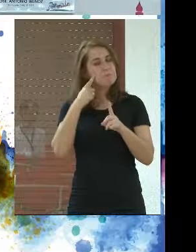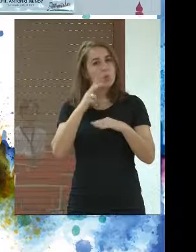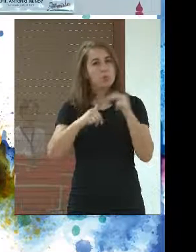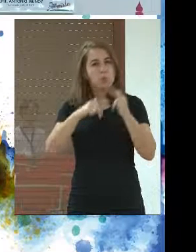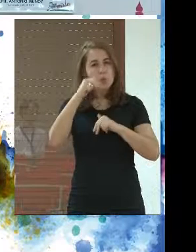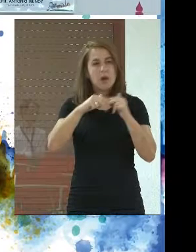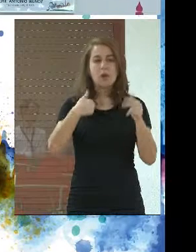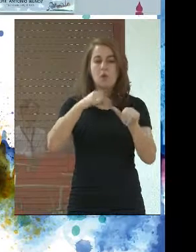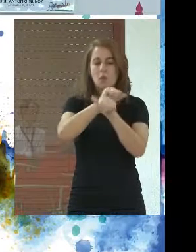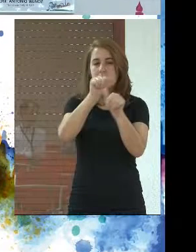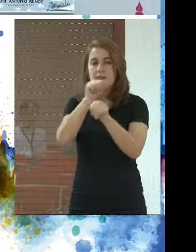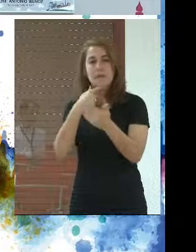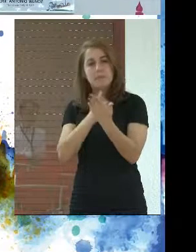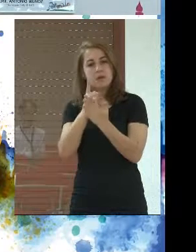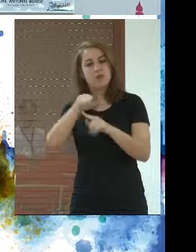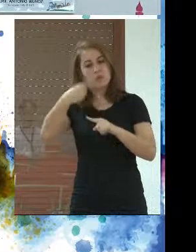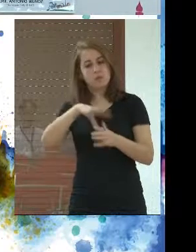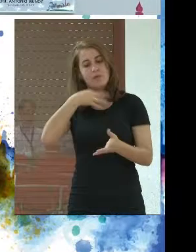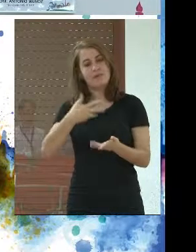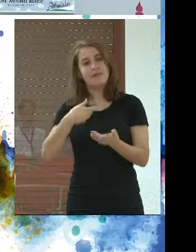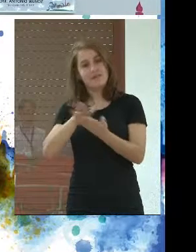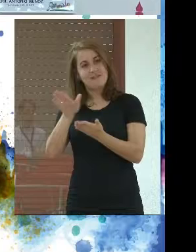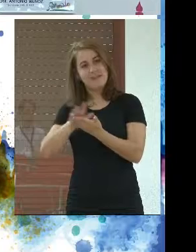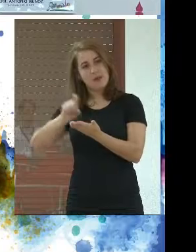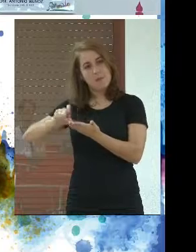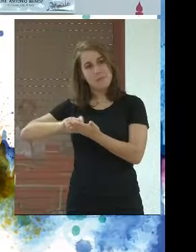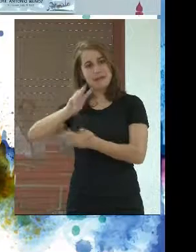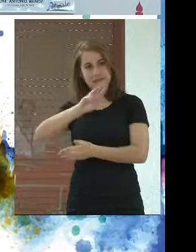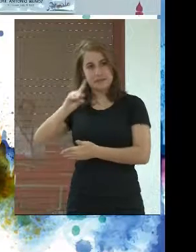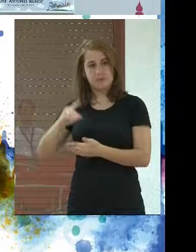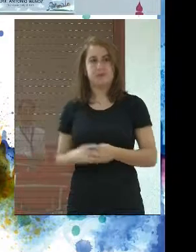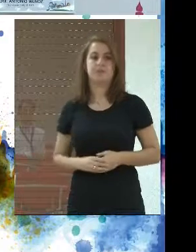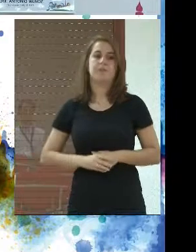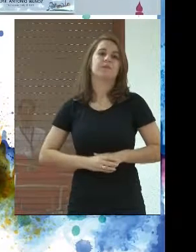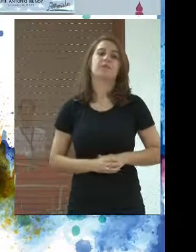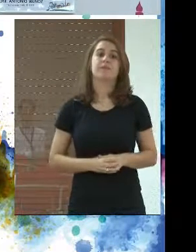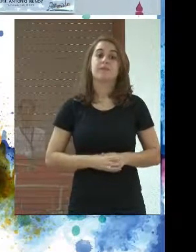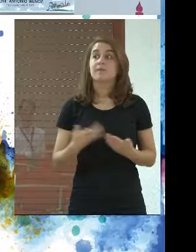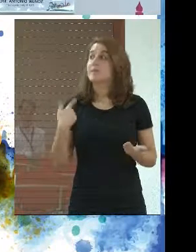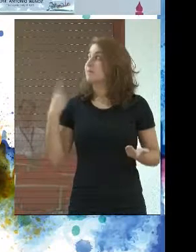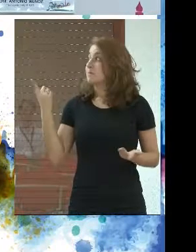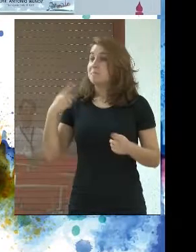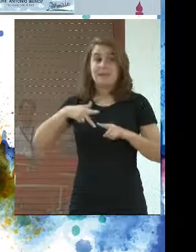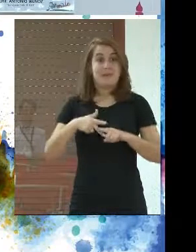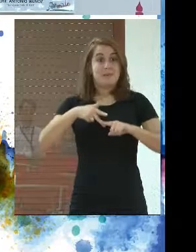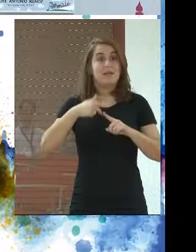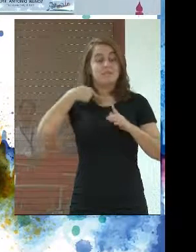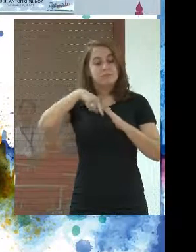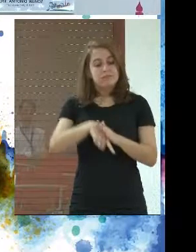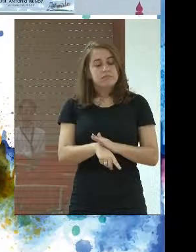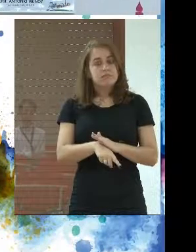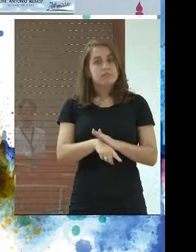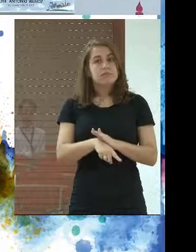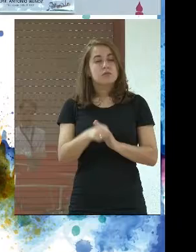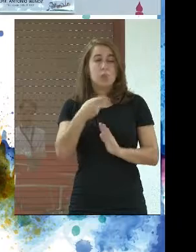This is an application to build and to model plans so that they can be afterwards